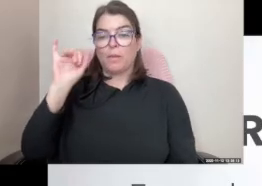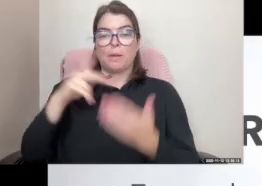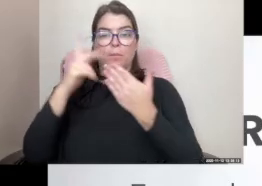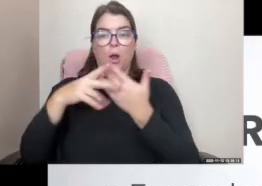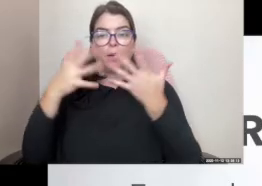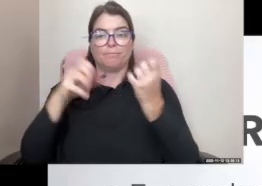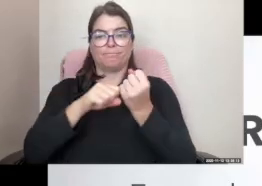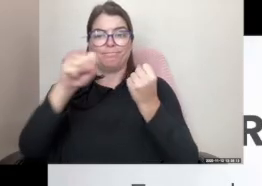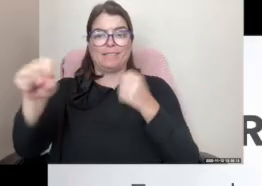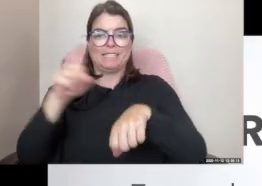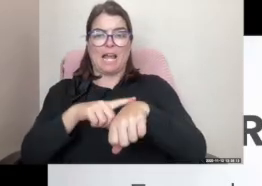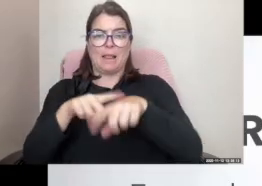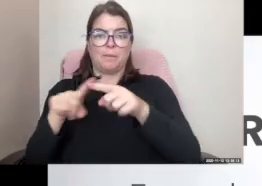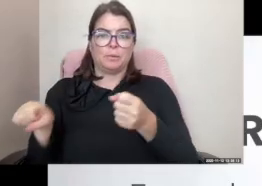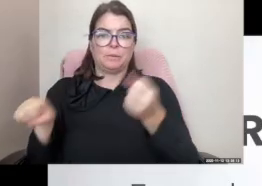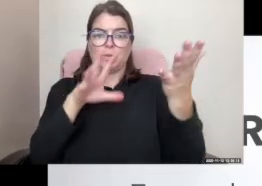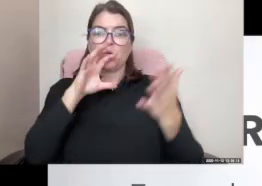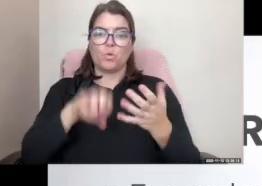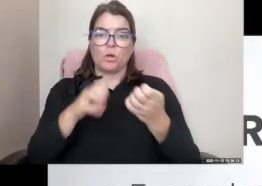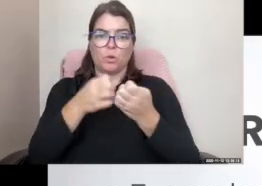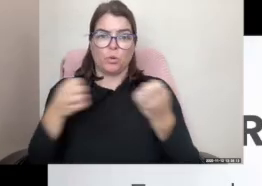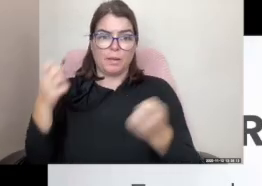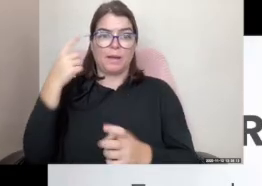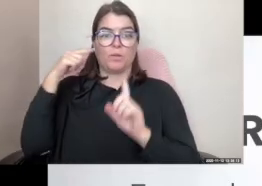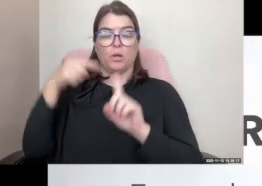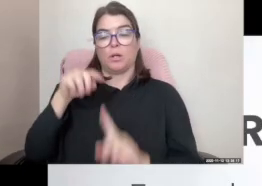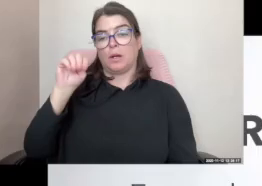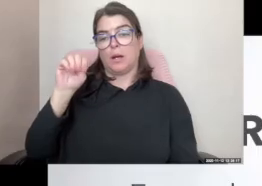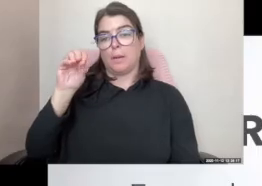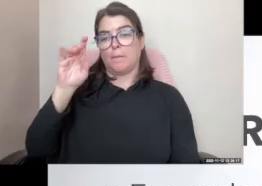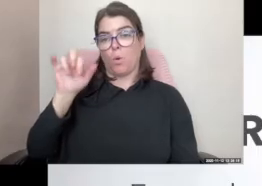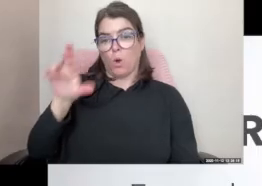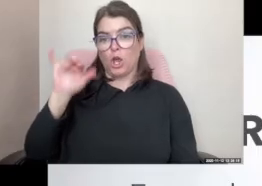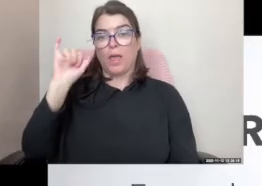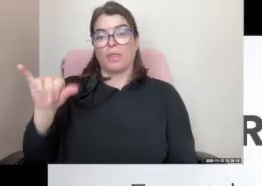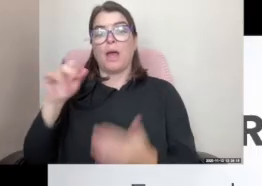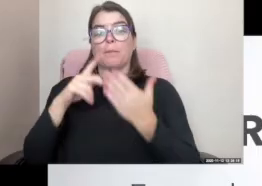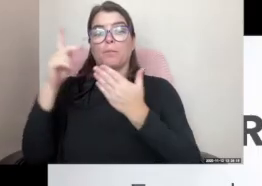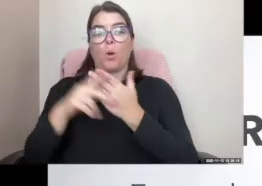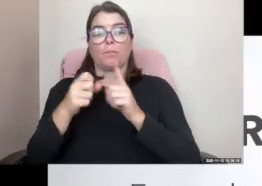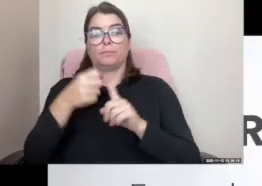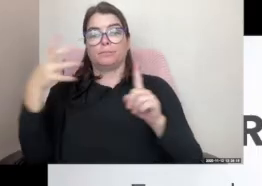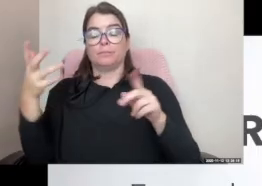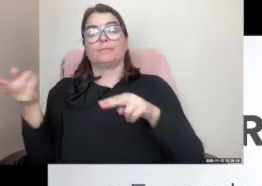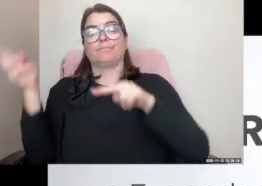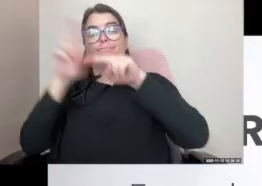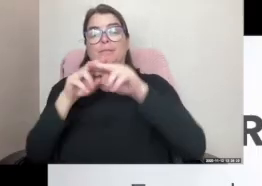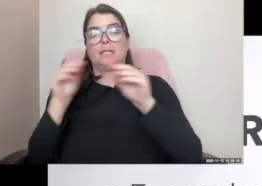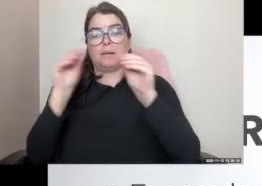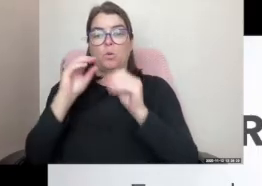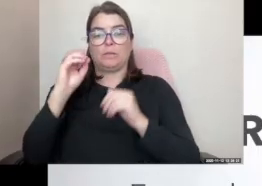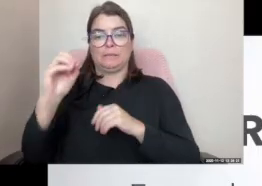small farms. For Carl Moyer and Farmer, both programs has extended the timeline to scrap old